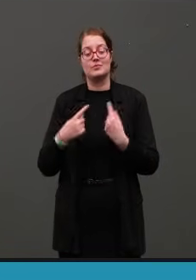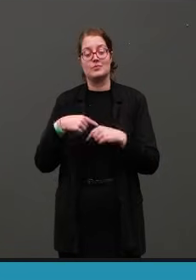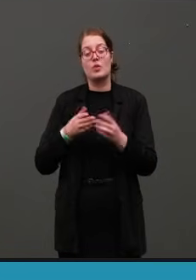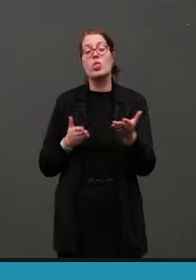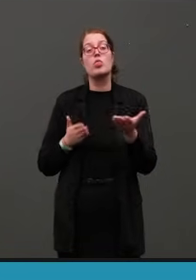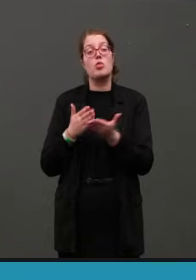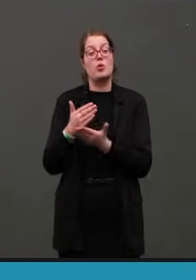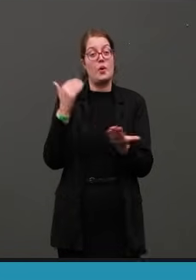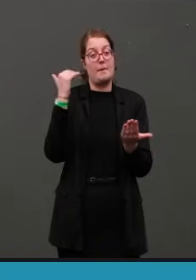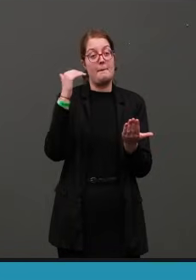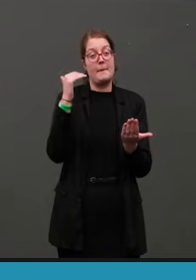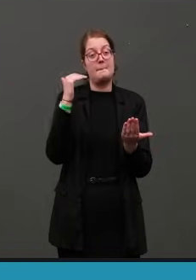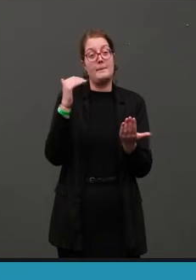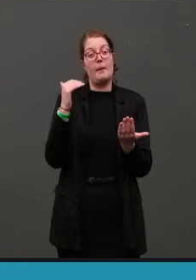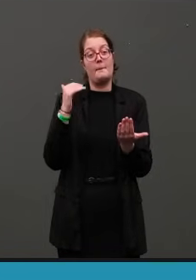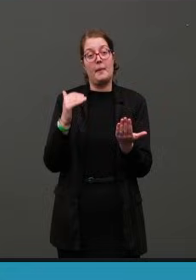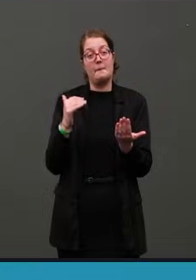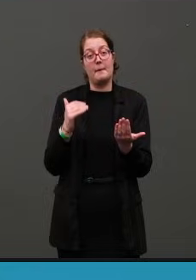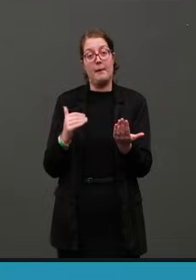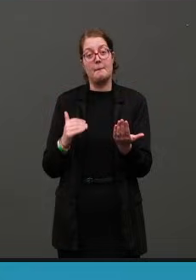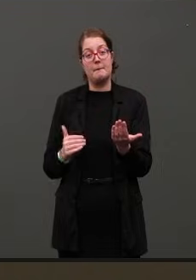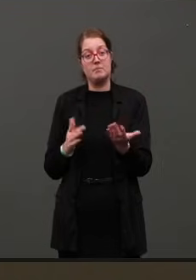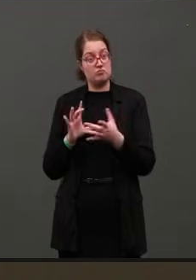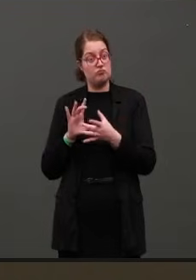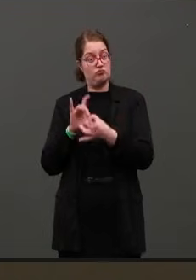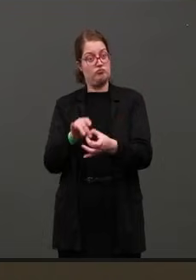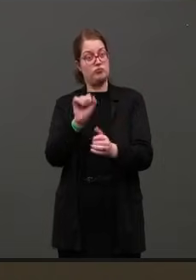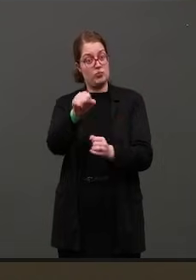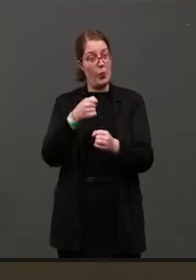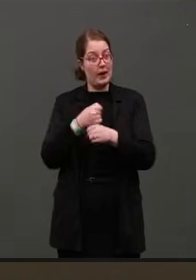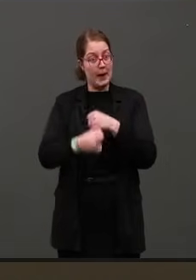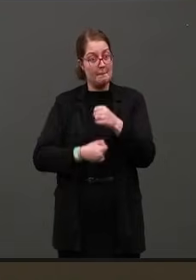this applies to your games.